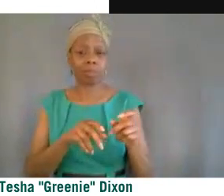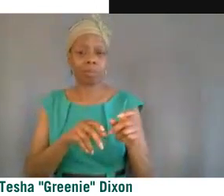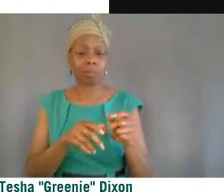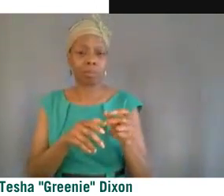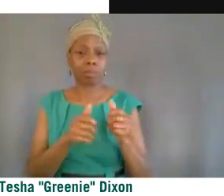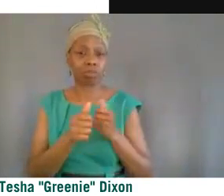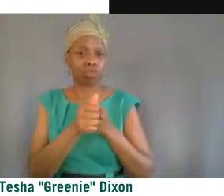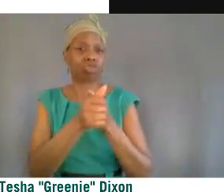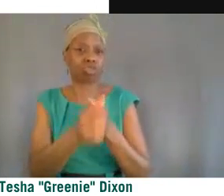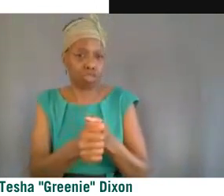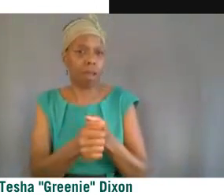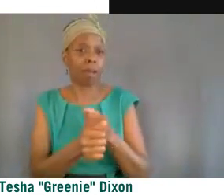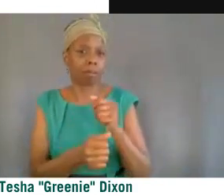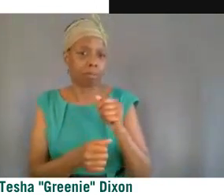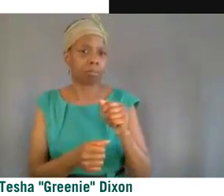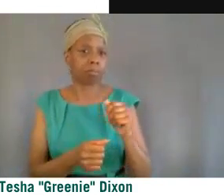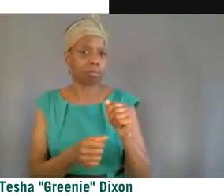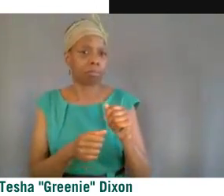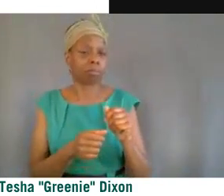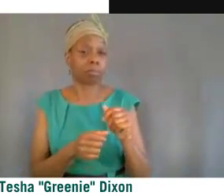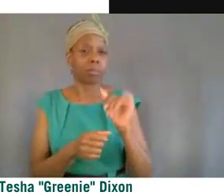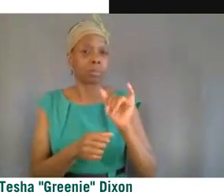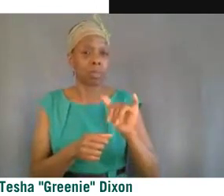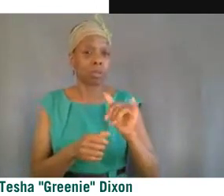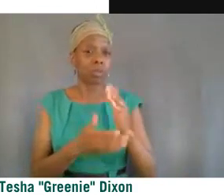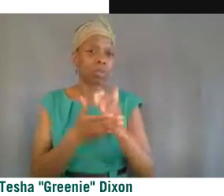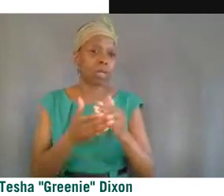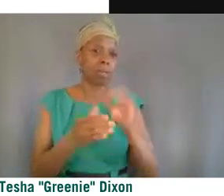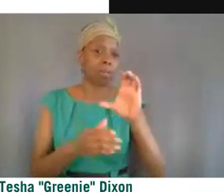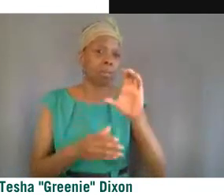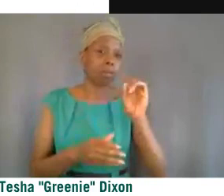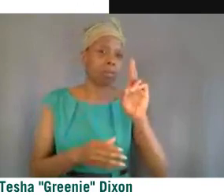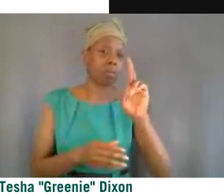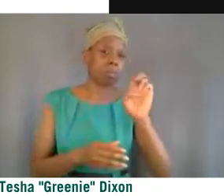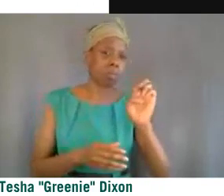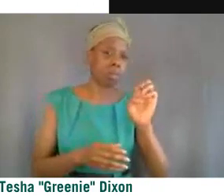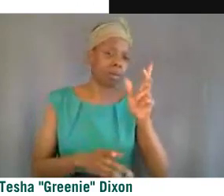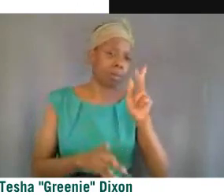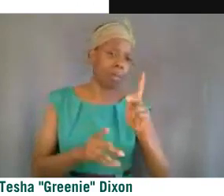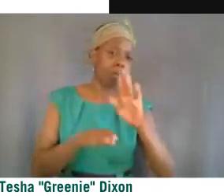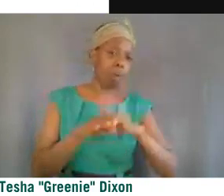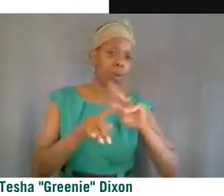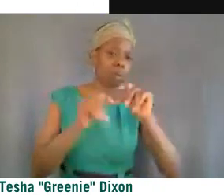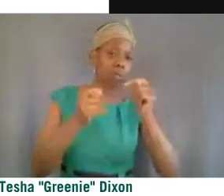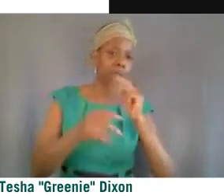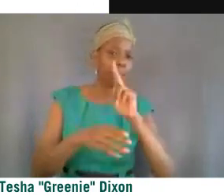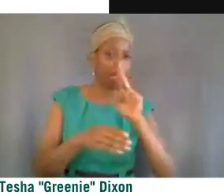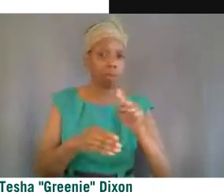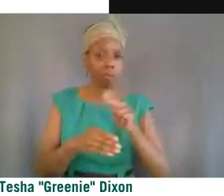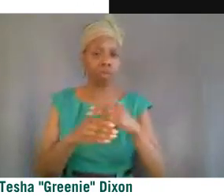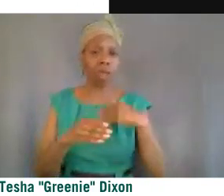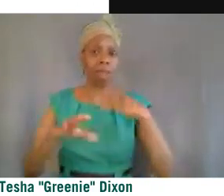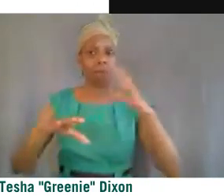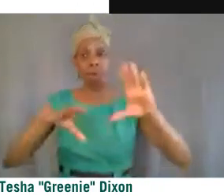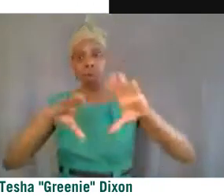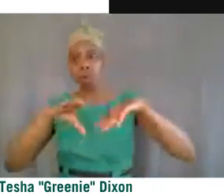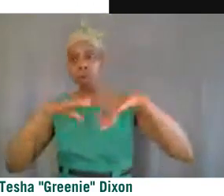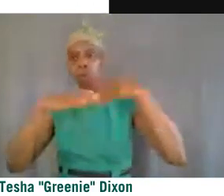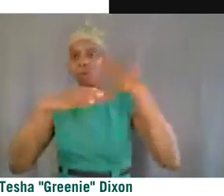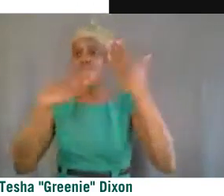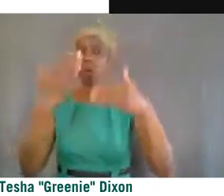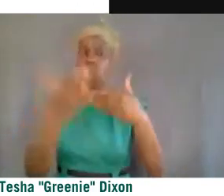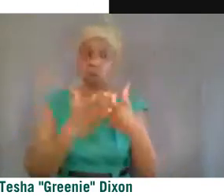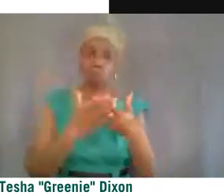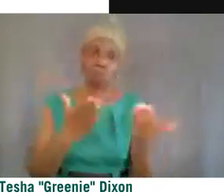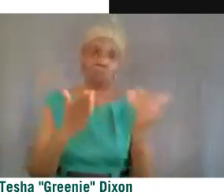are some of the sort of core people on the team. And then, of course, there's a whole nother layer of